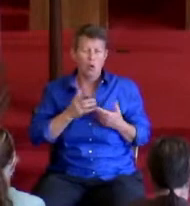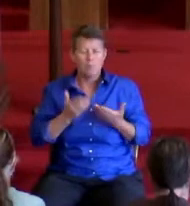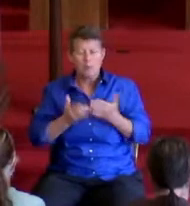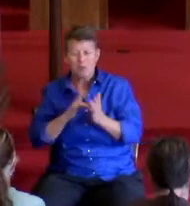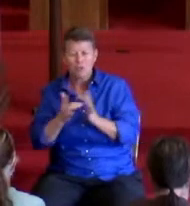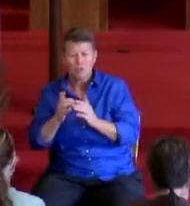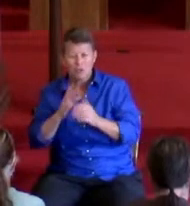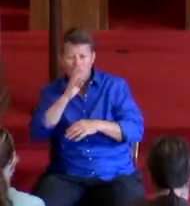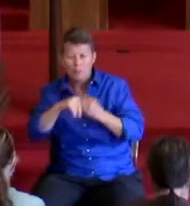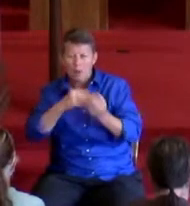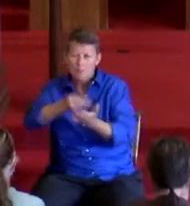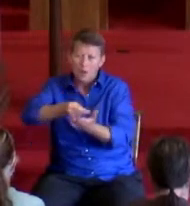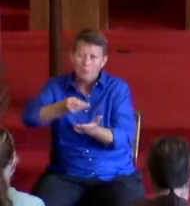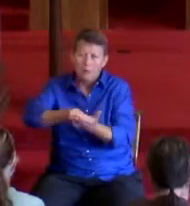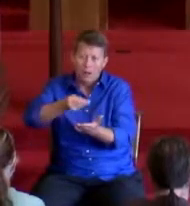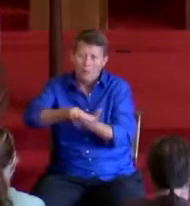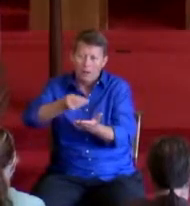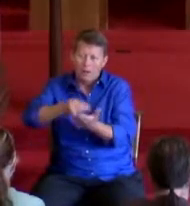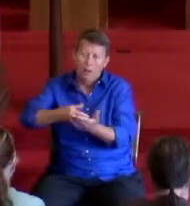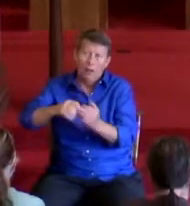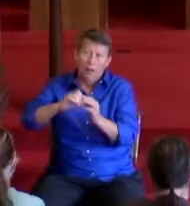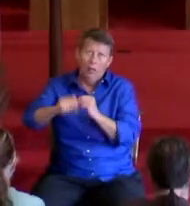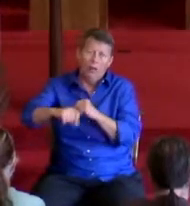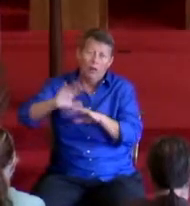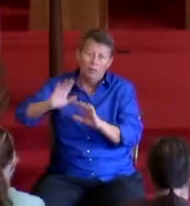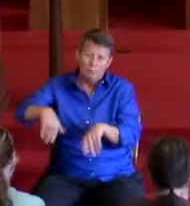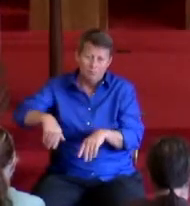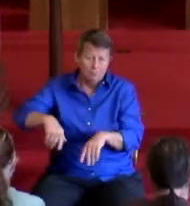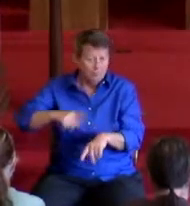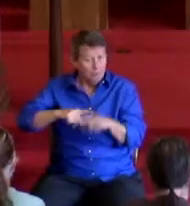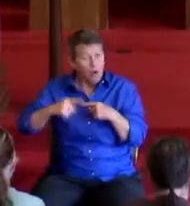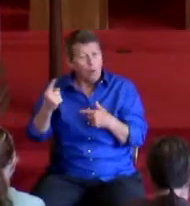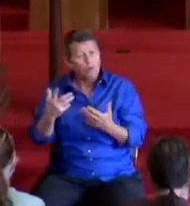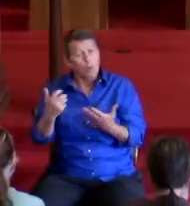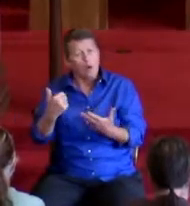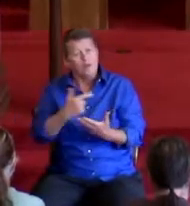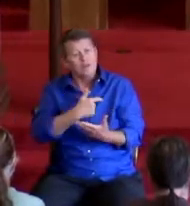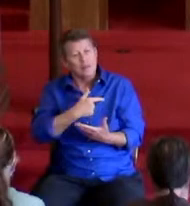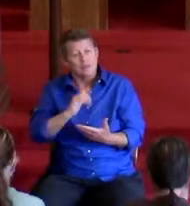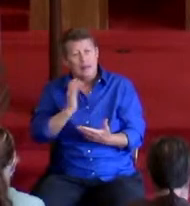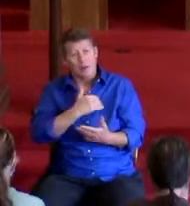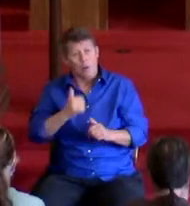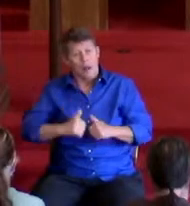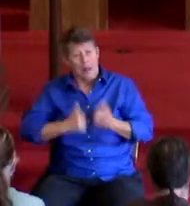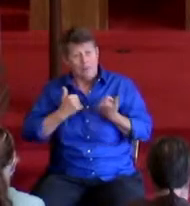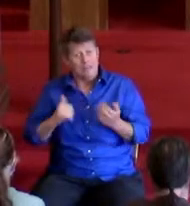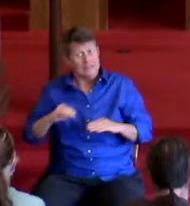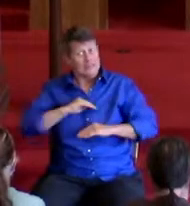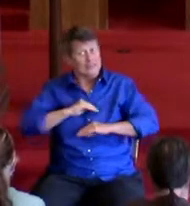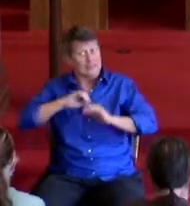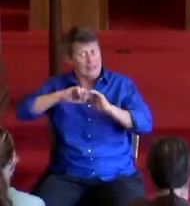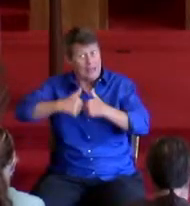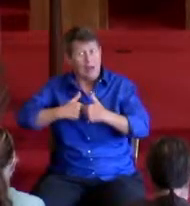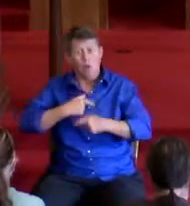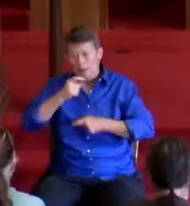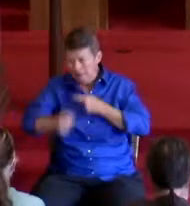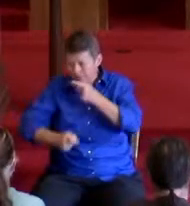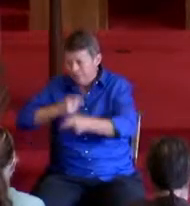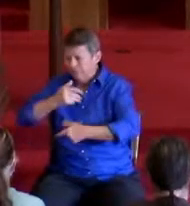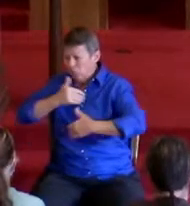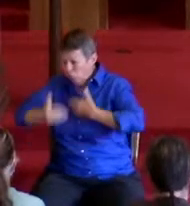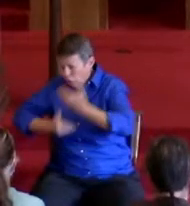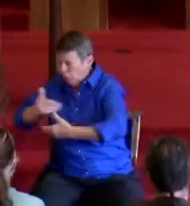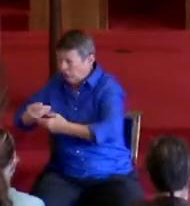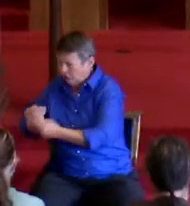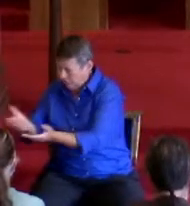never stops asking us to find a satisfying life through generosity. A